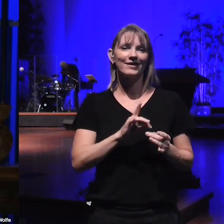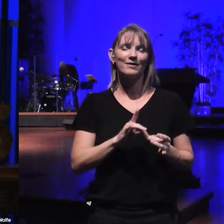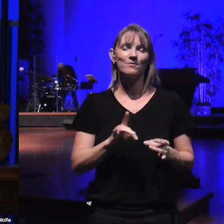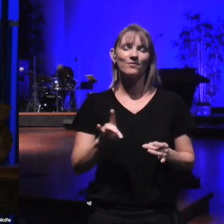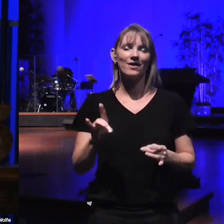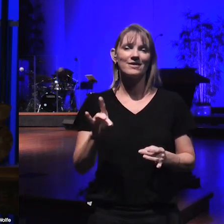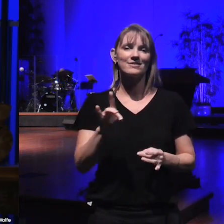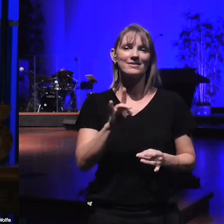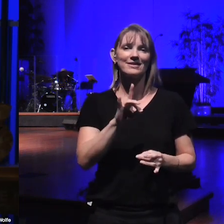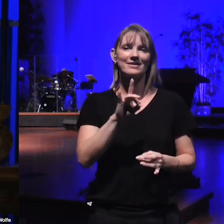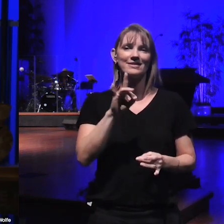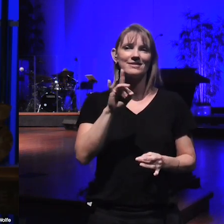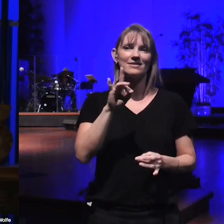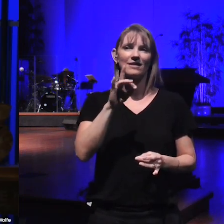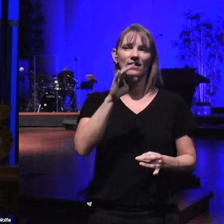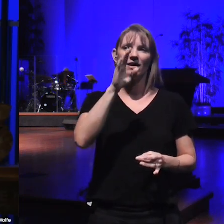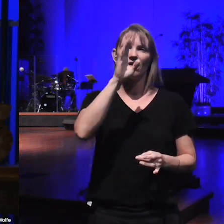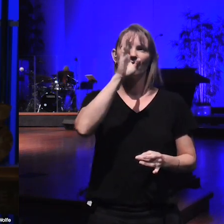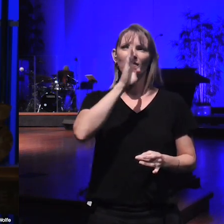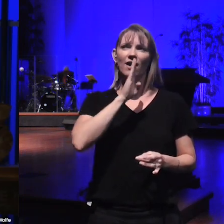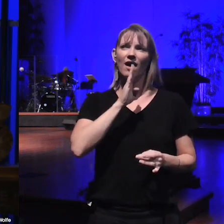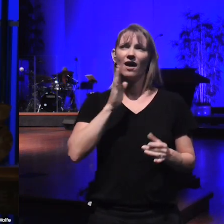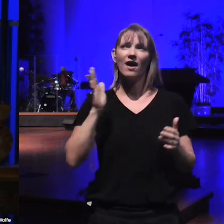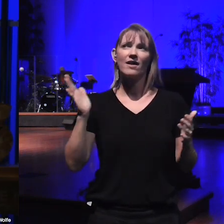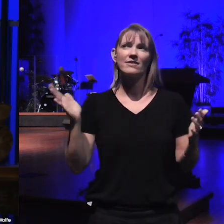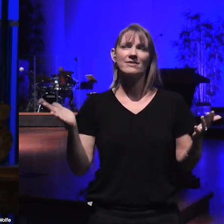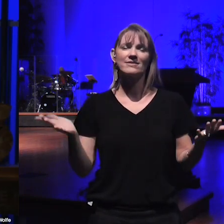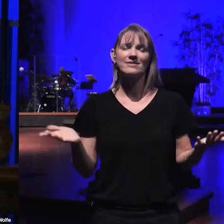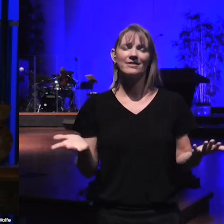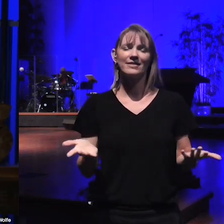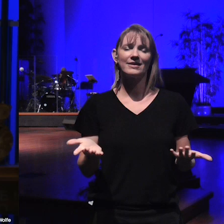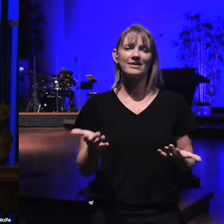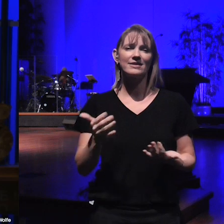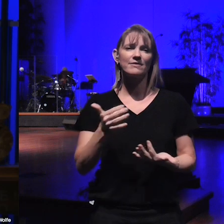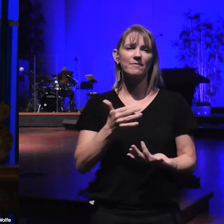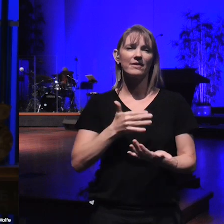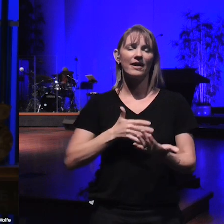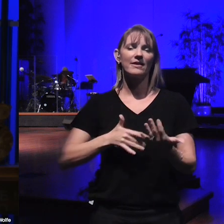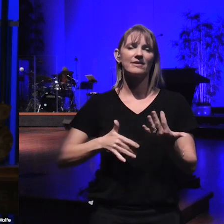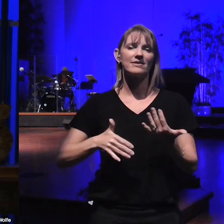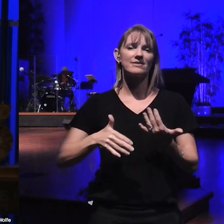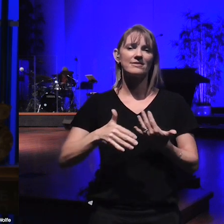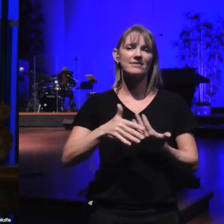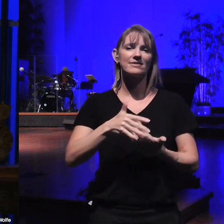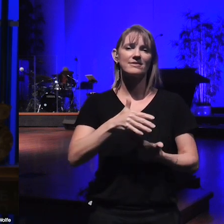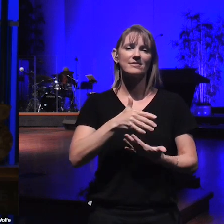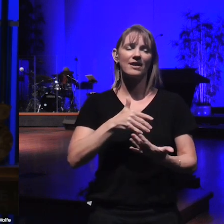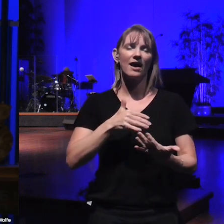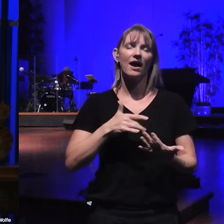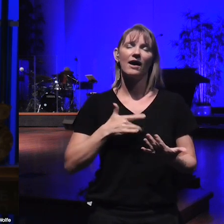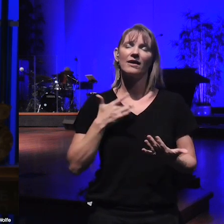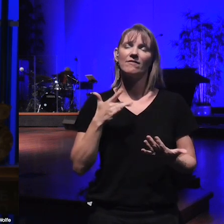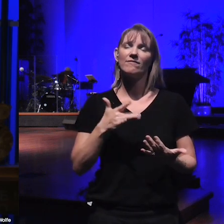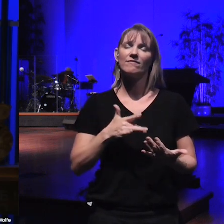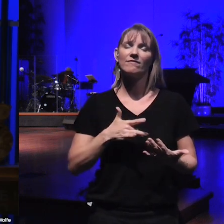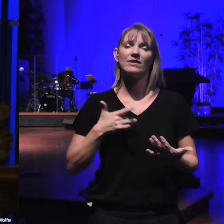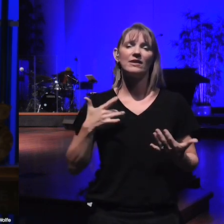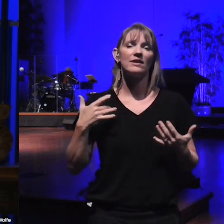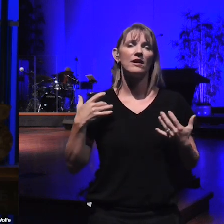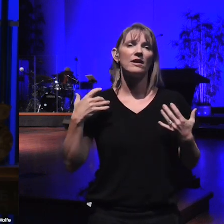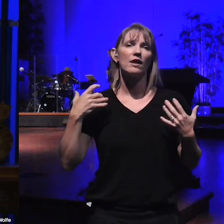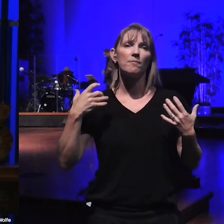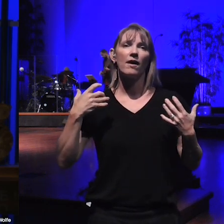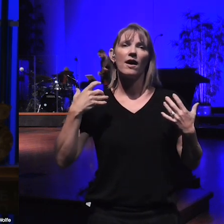Surely the presence of God is in this place. I